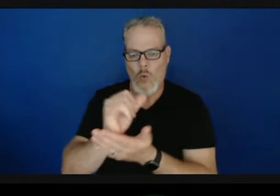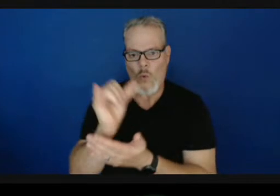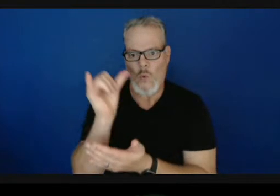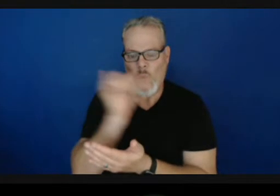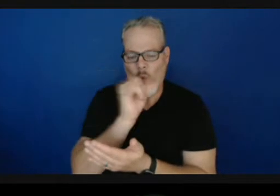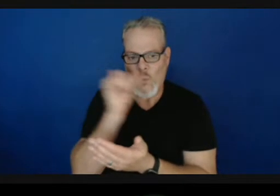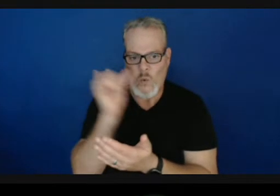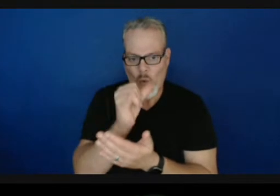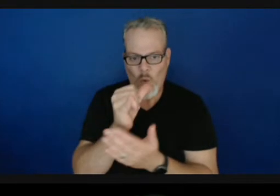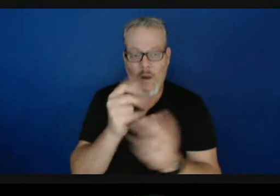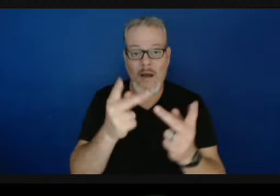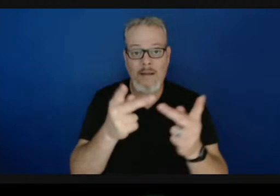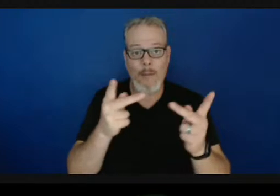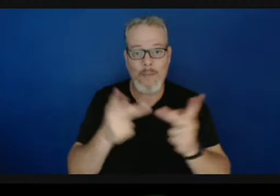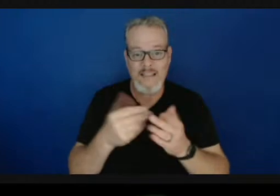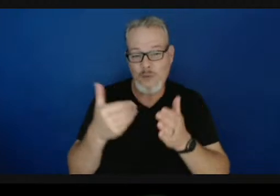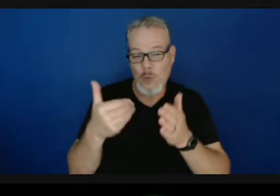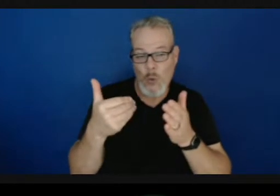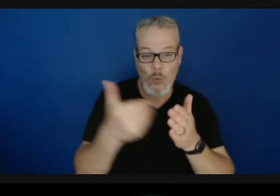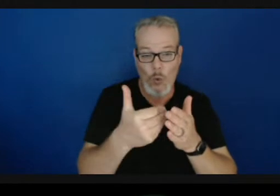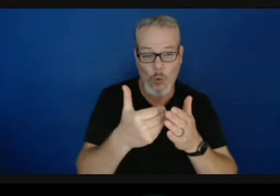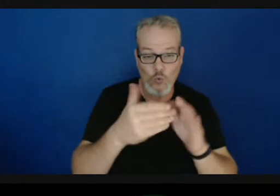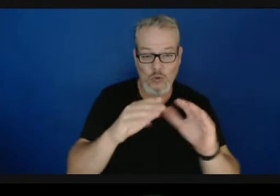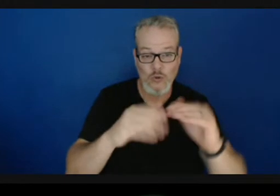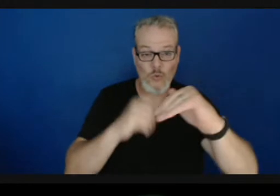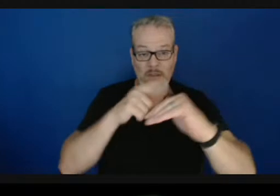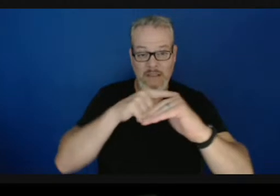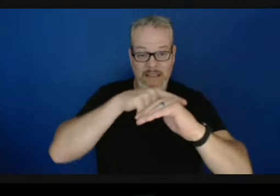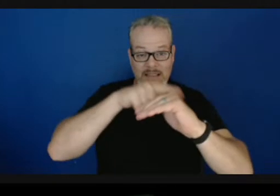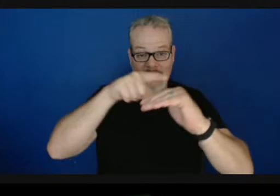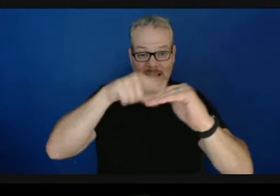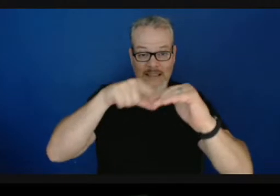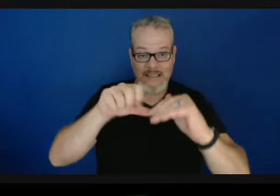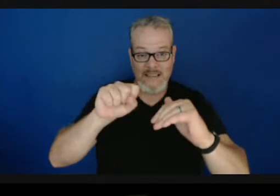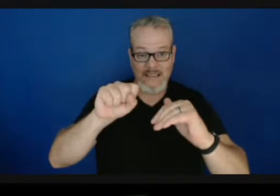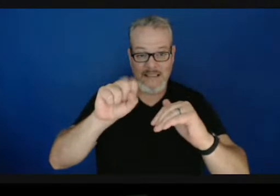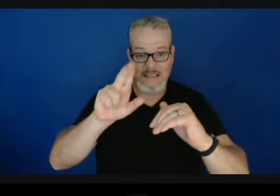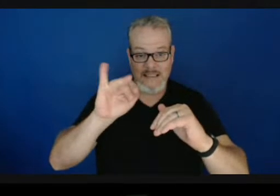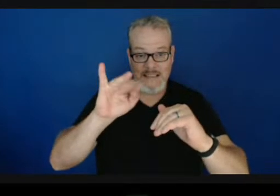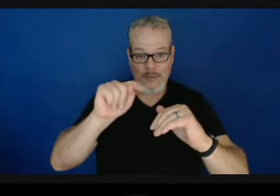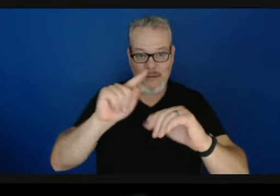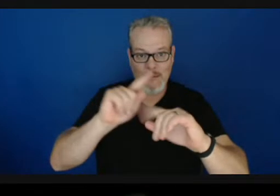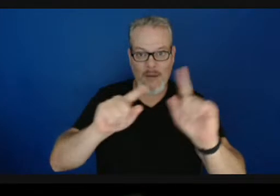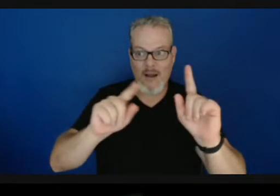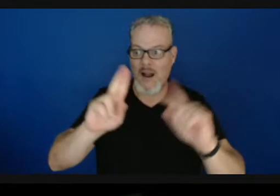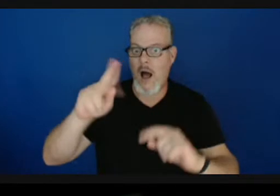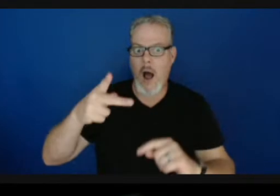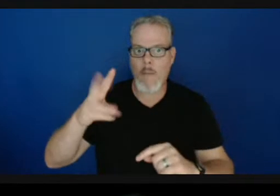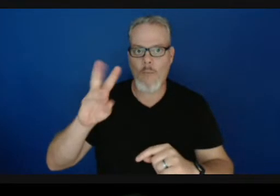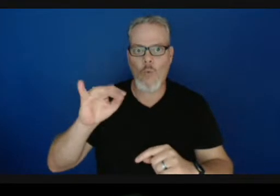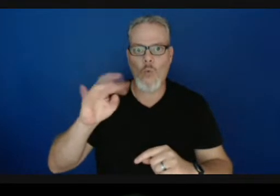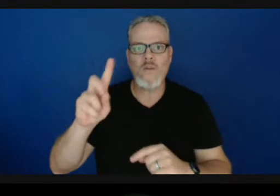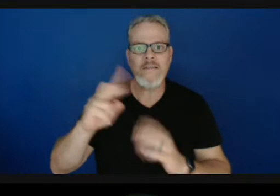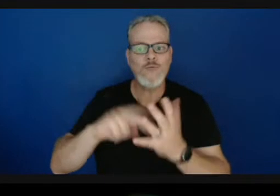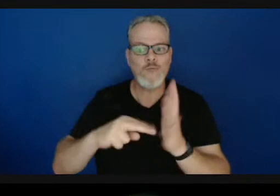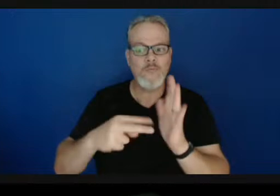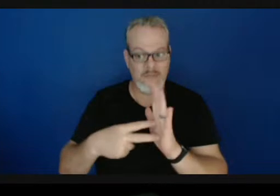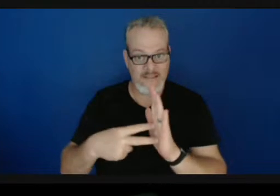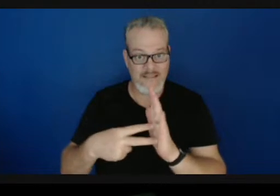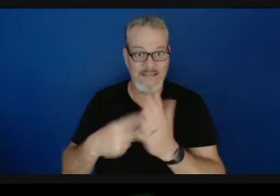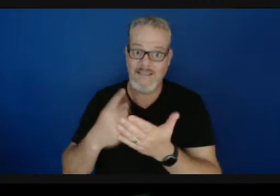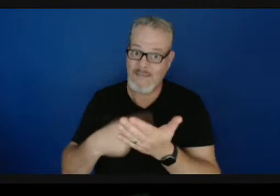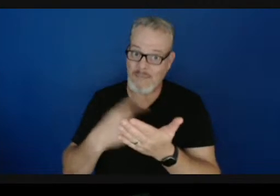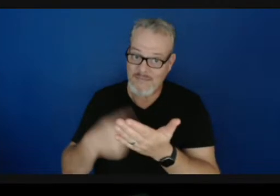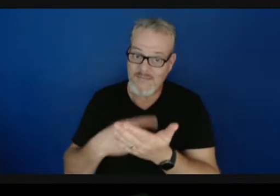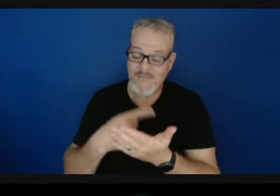closest to the summit, but upwind. And so they say that that might be a couple of things responsible for that.